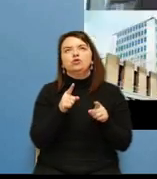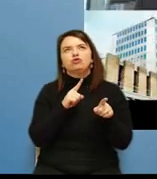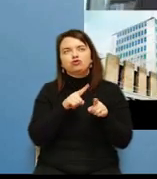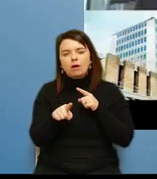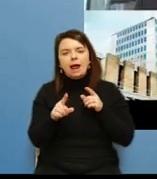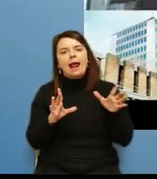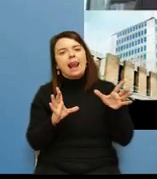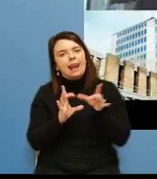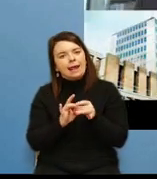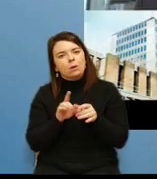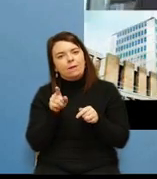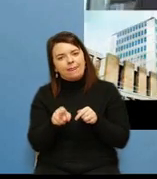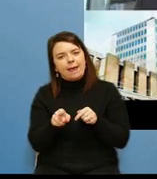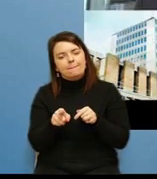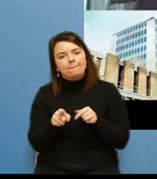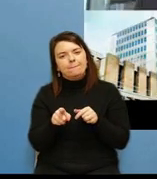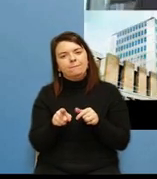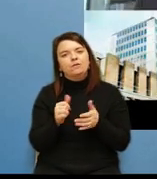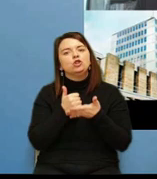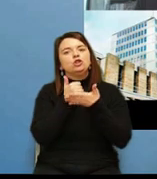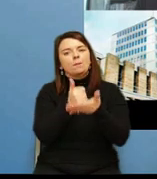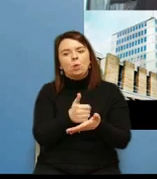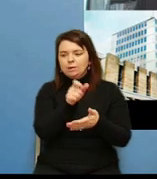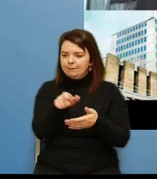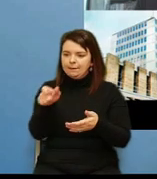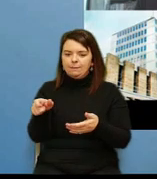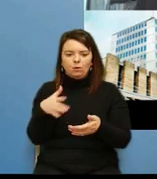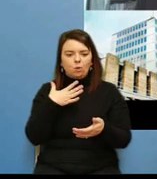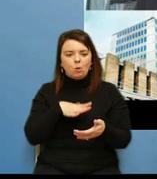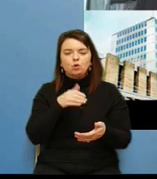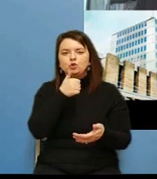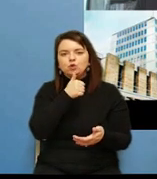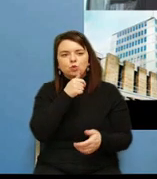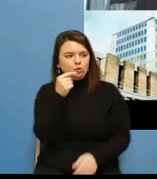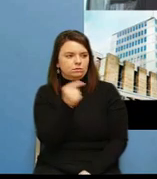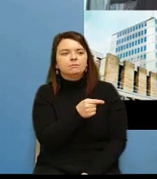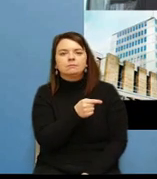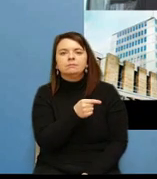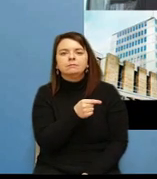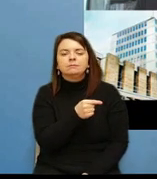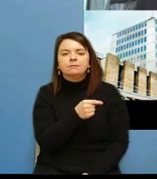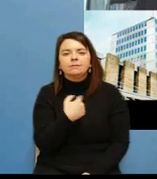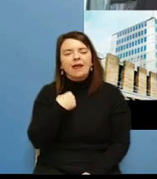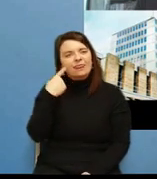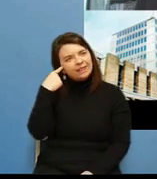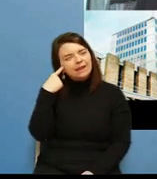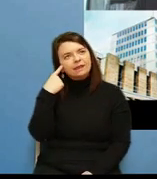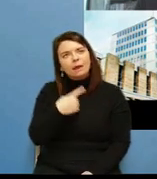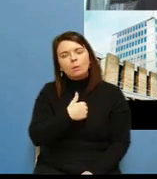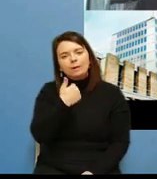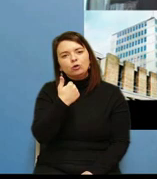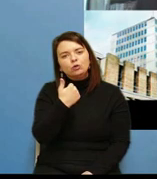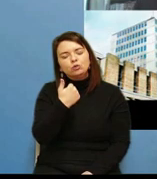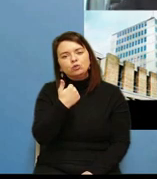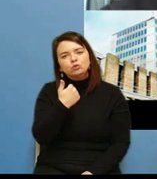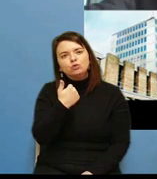service to look at how we link with them around supporting people who want to use this. And I think